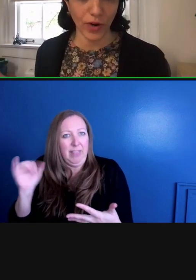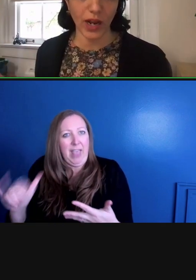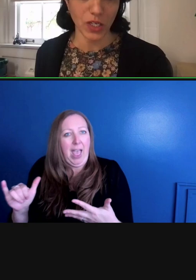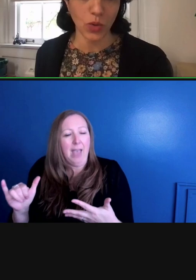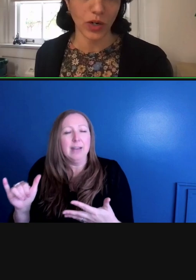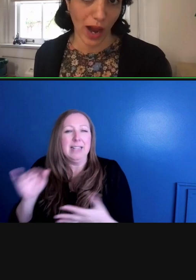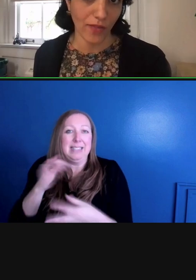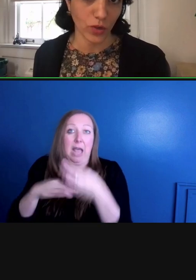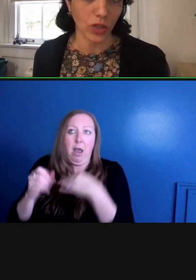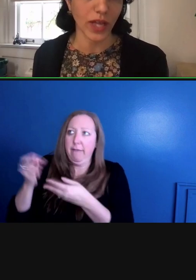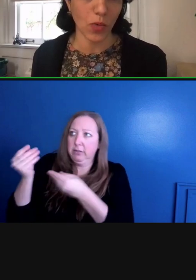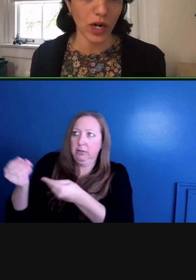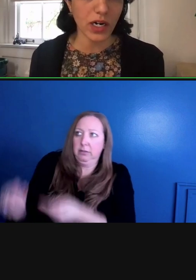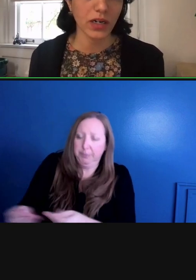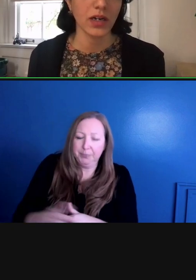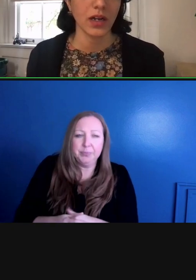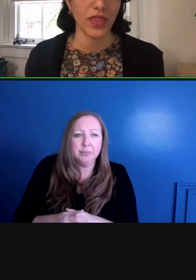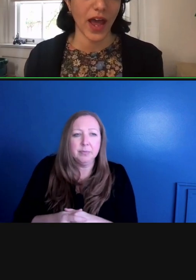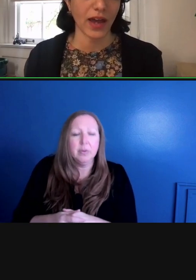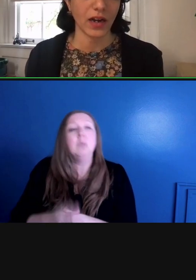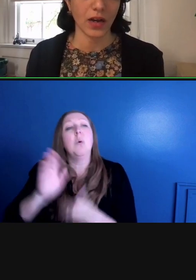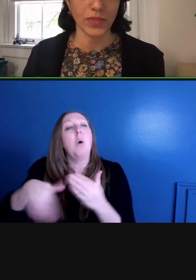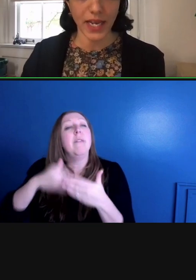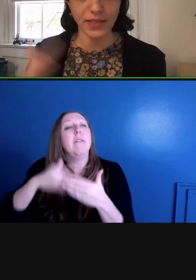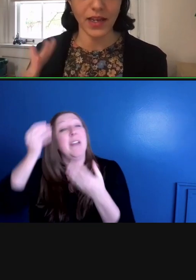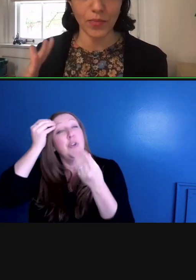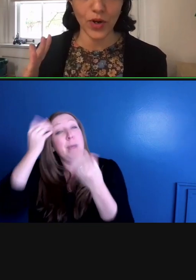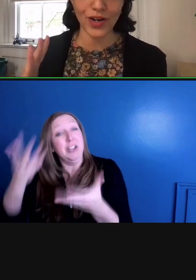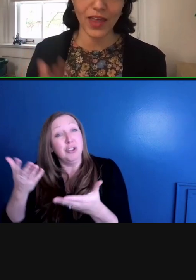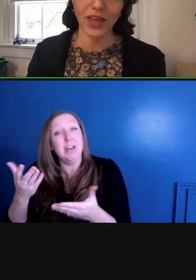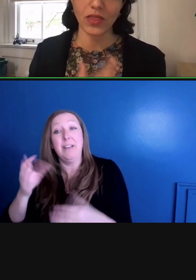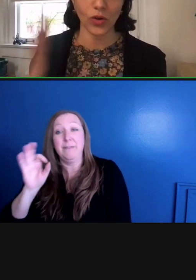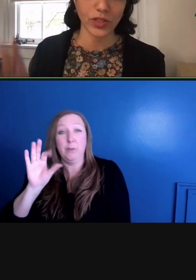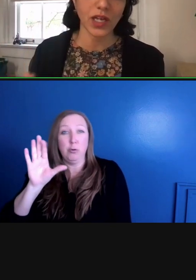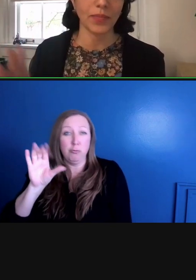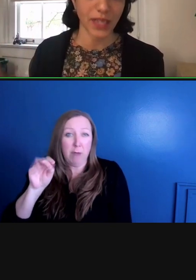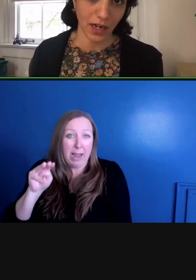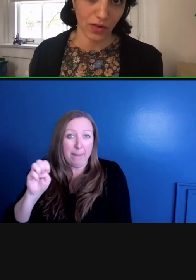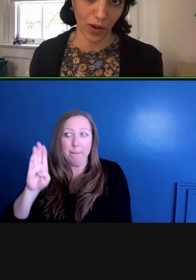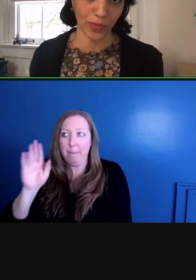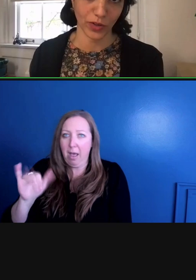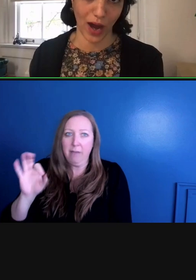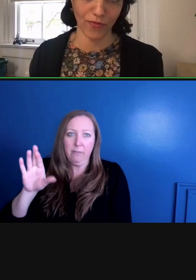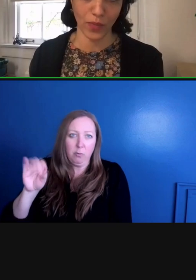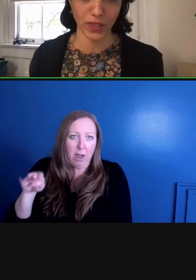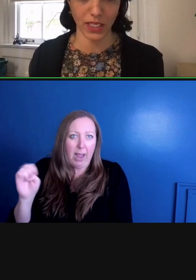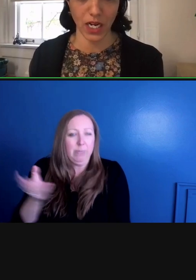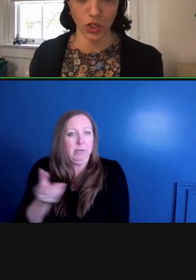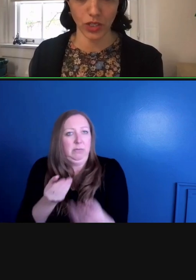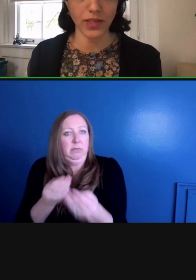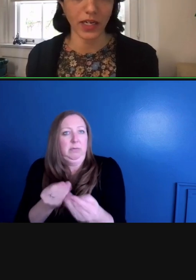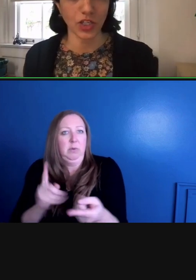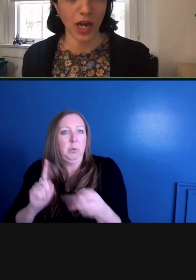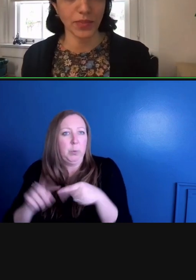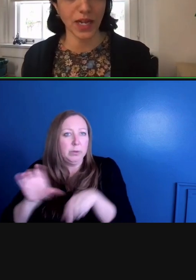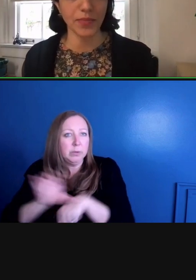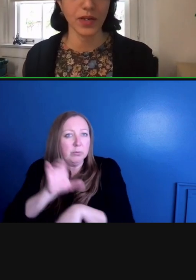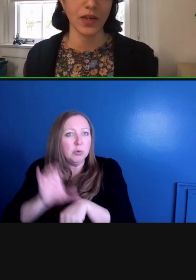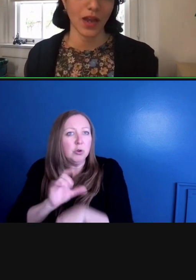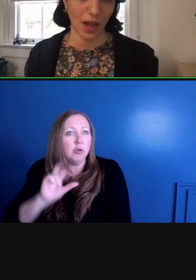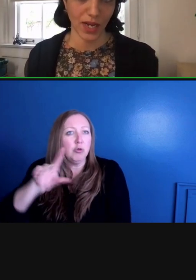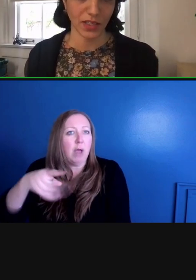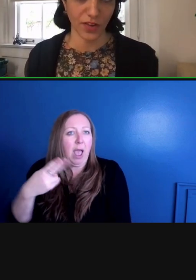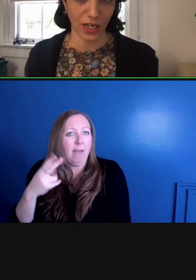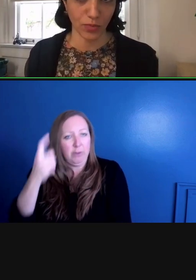frame by frame into a graph neural network that takes the input and then learns updated graph representations at each time